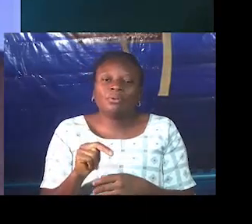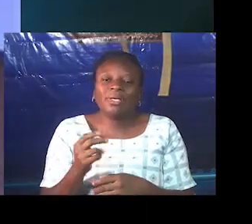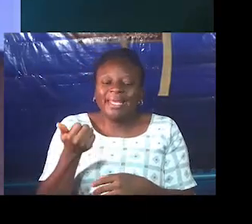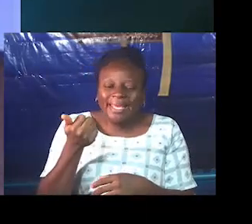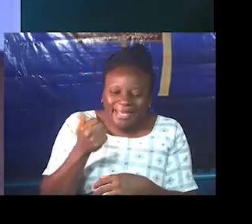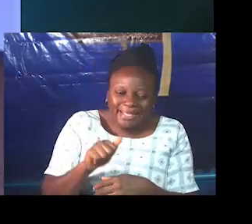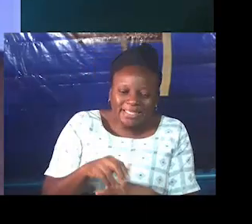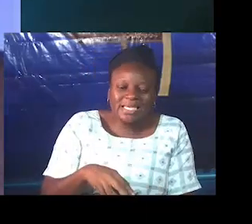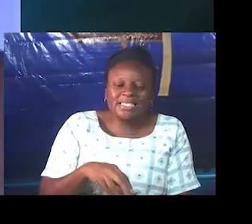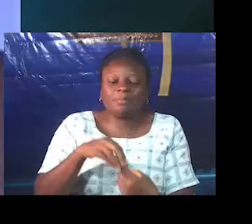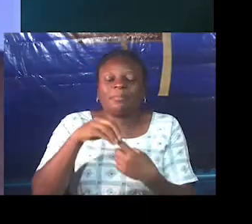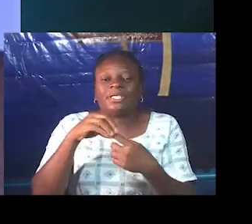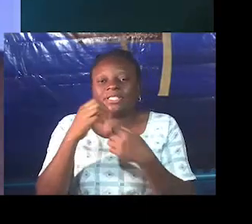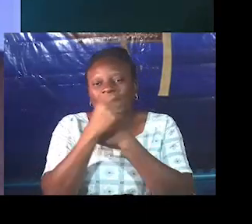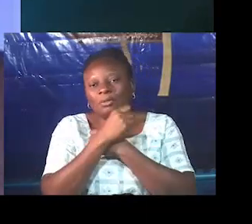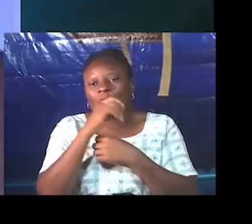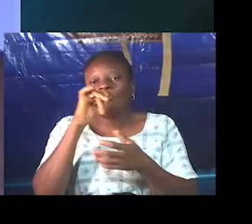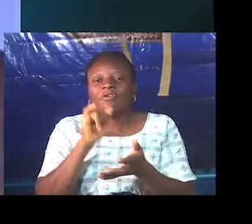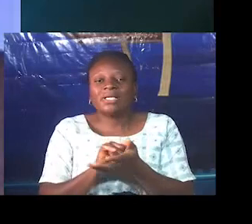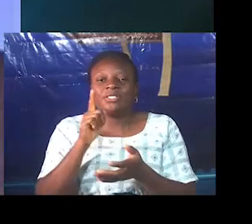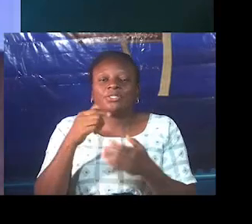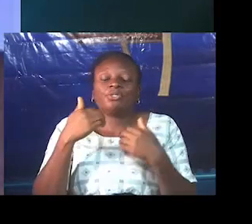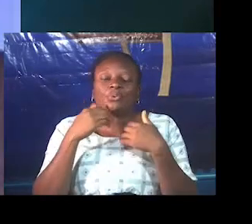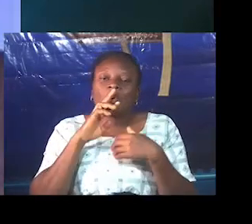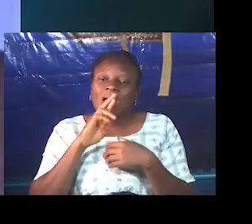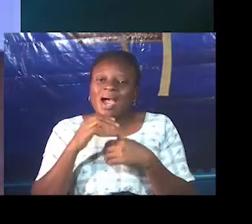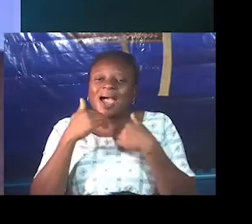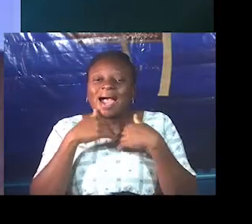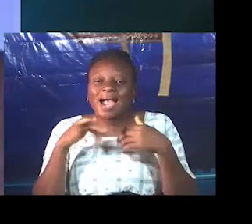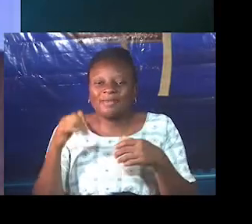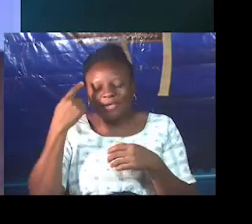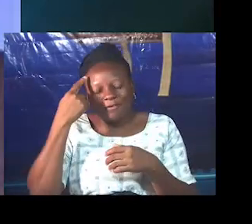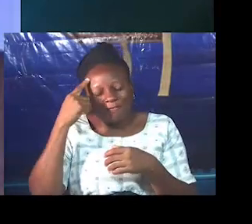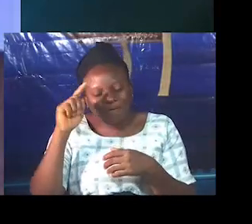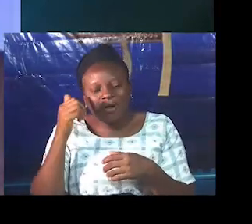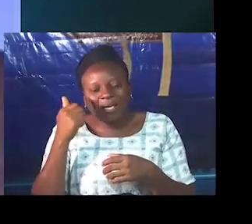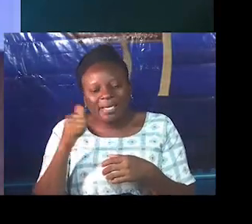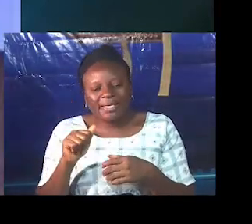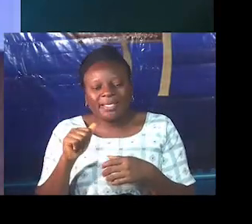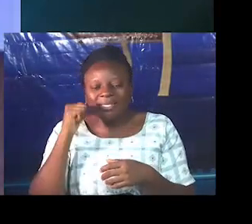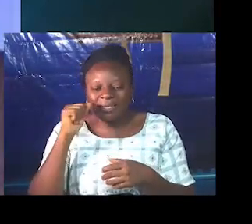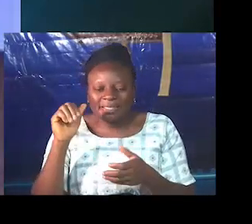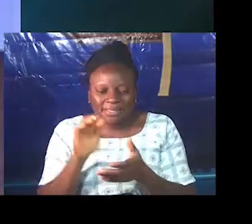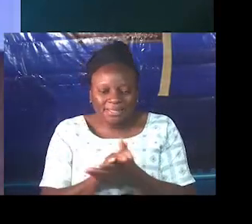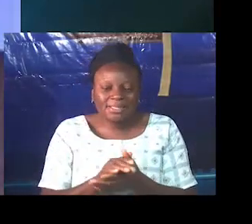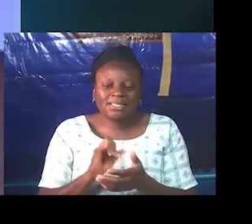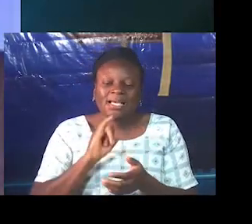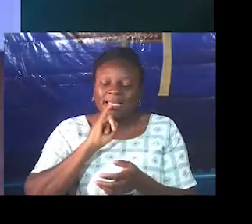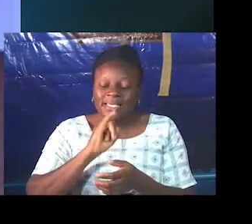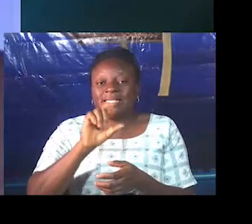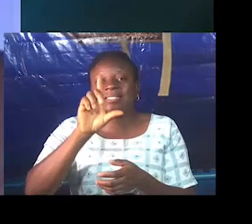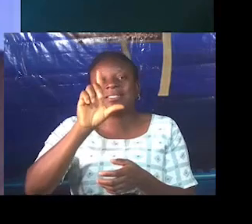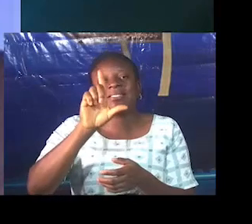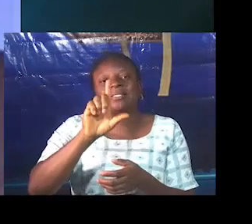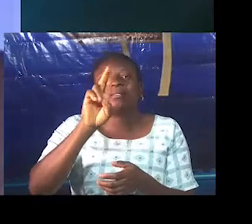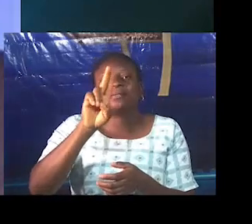lust. Because what the Bible simply says is that let brotherly love do what? Continue. Which means that all